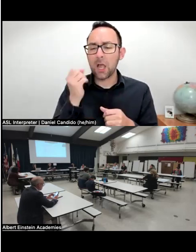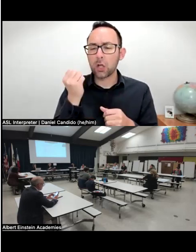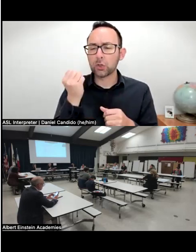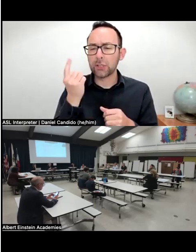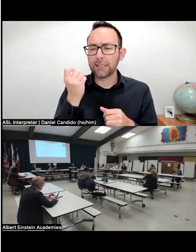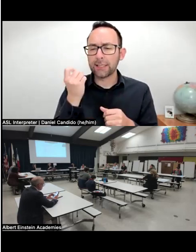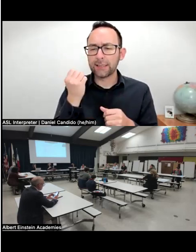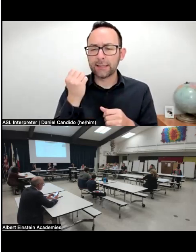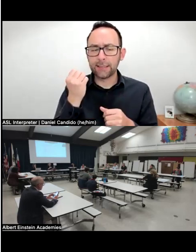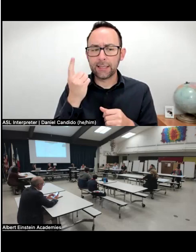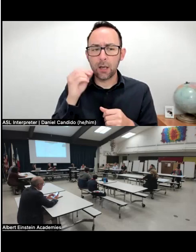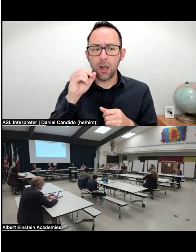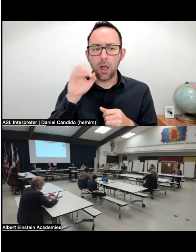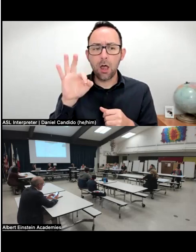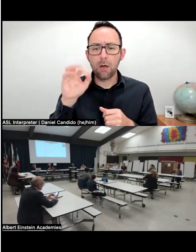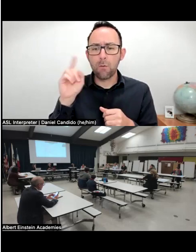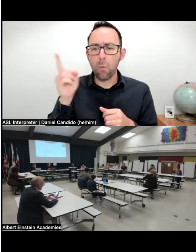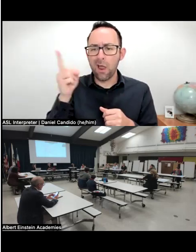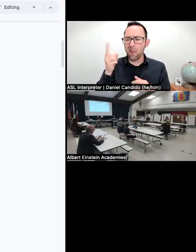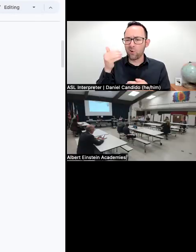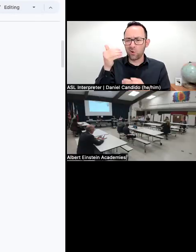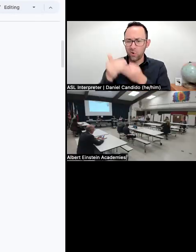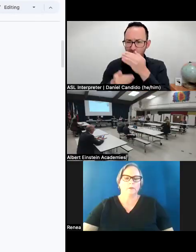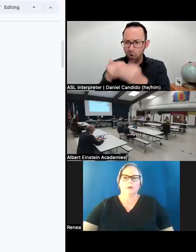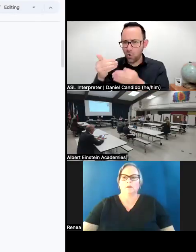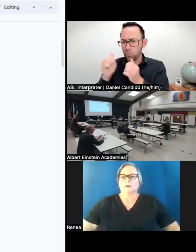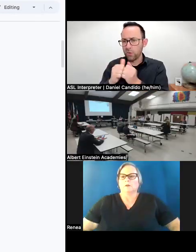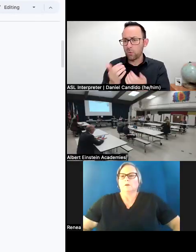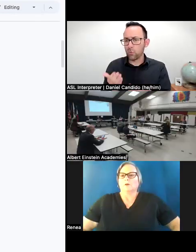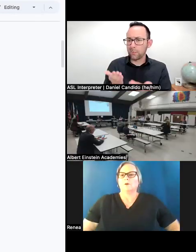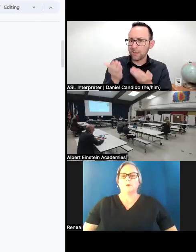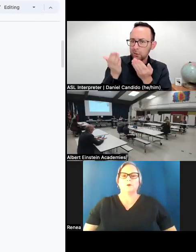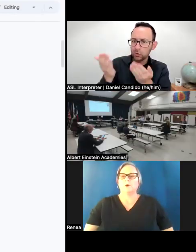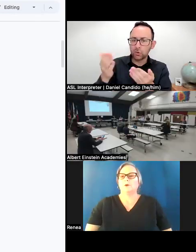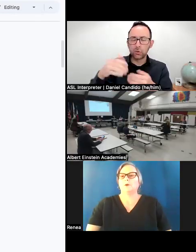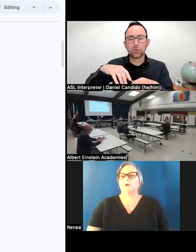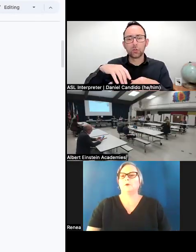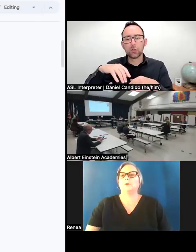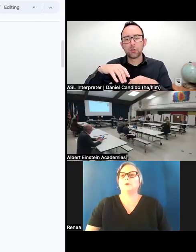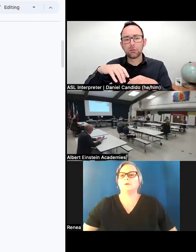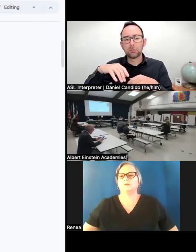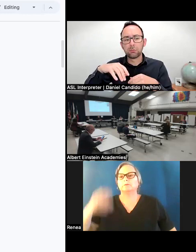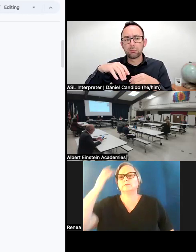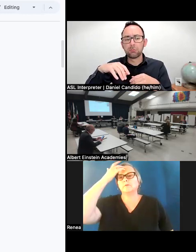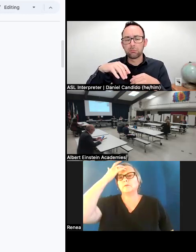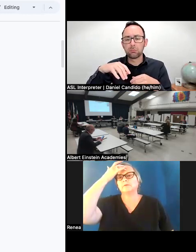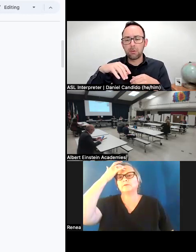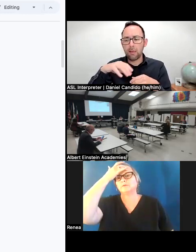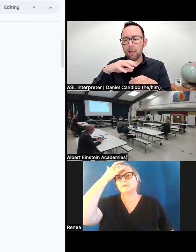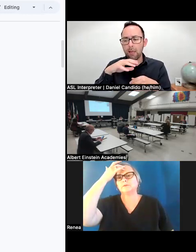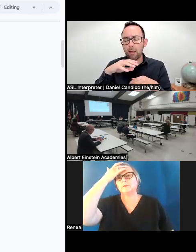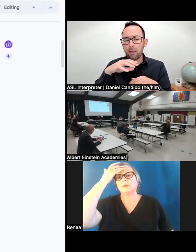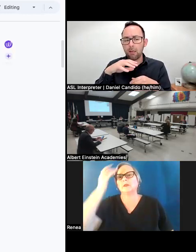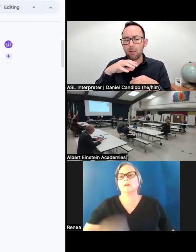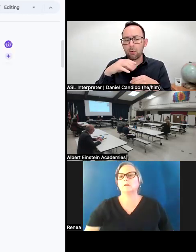where we go with our recommendations and how it's tied to Title I funds,